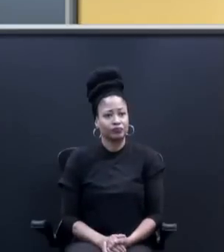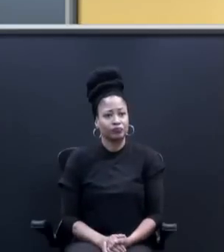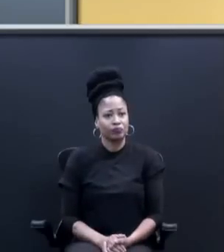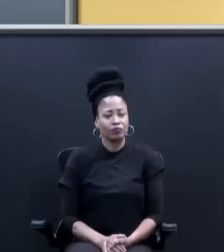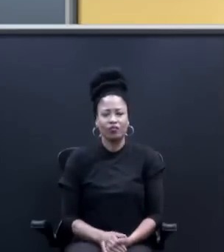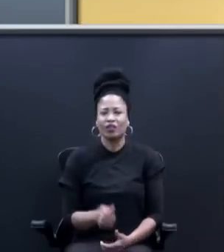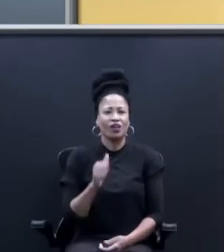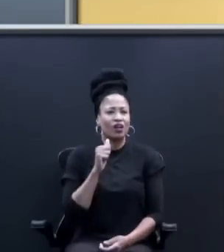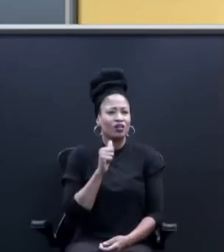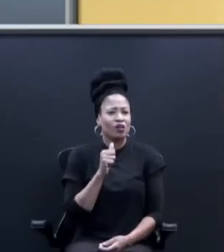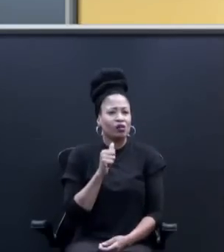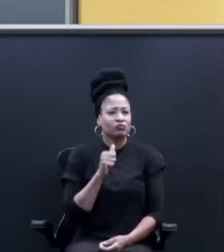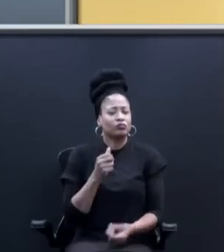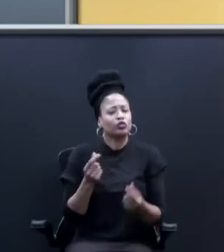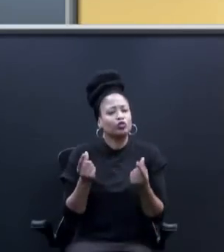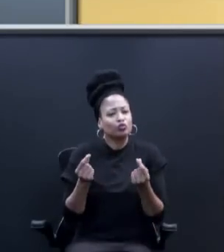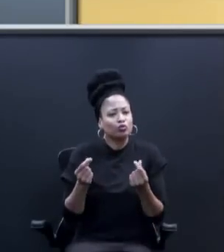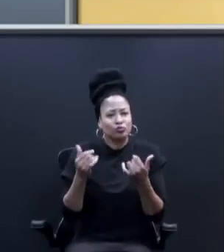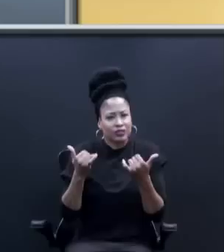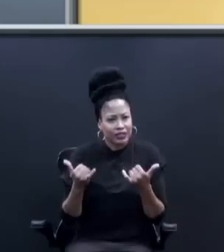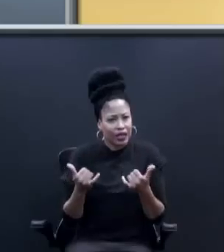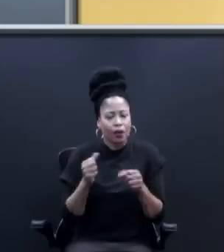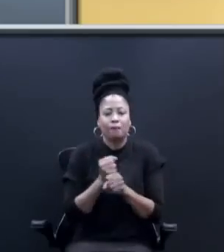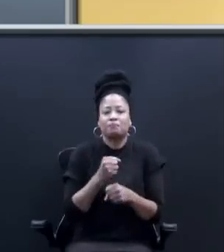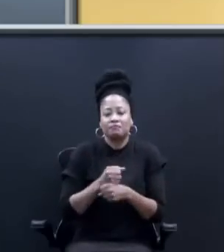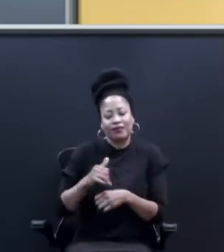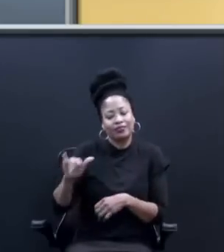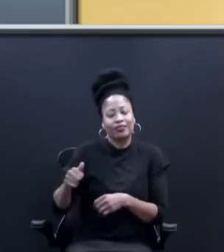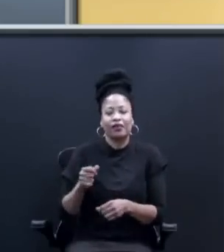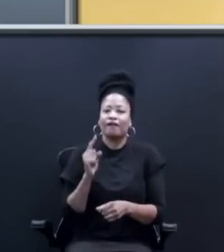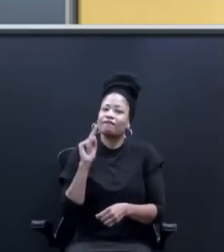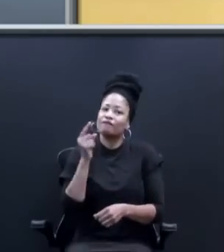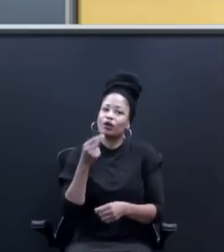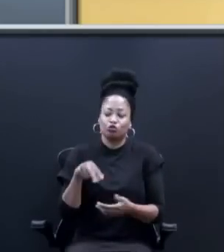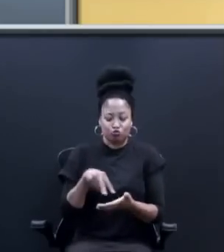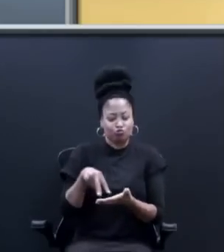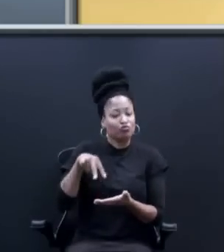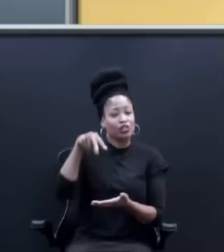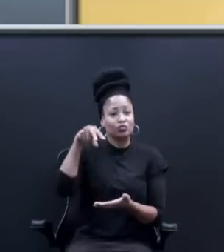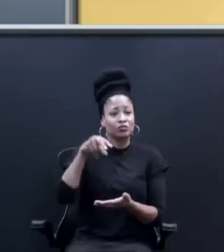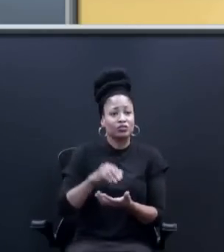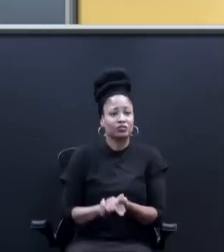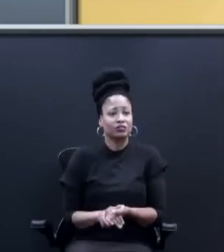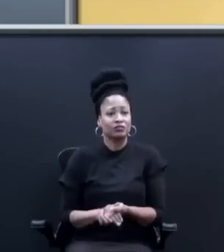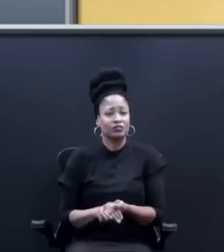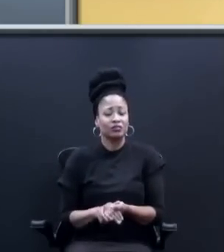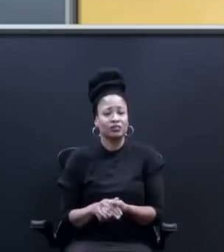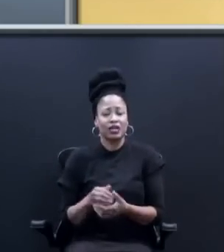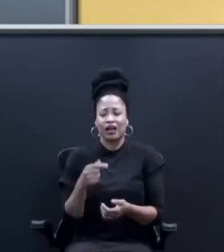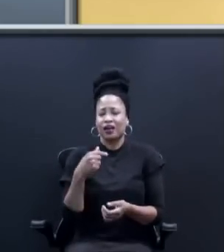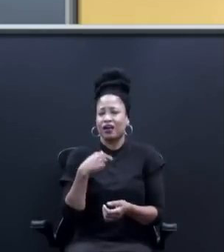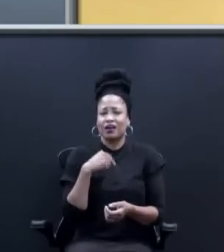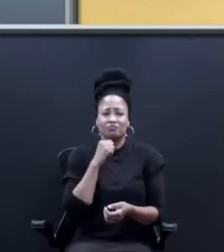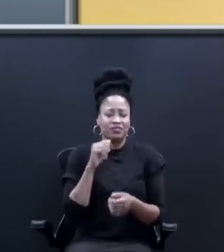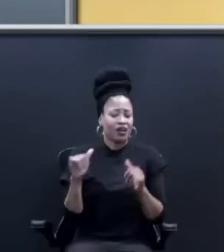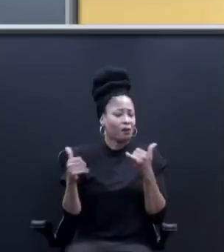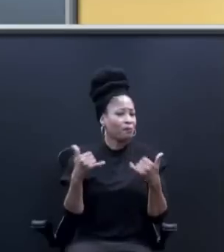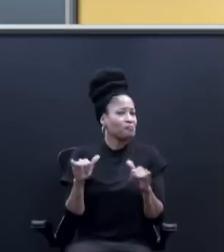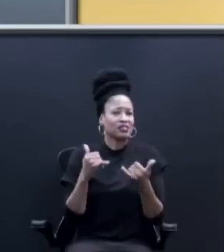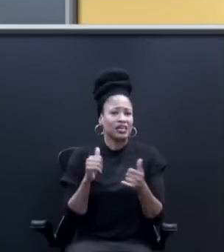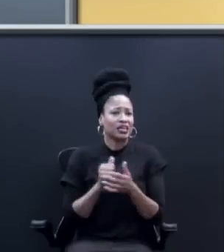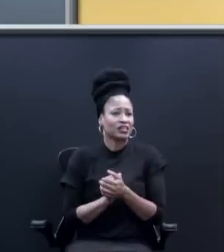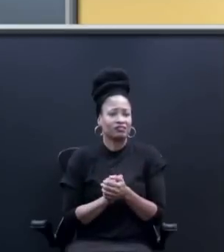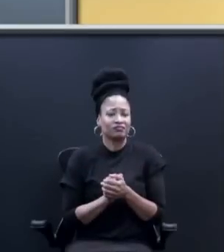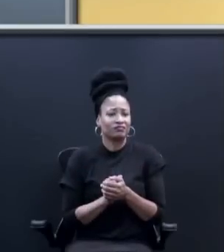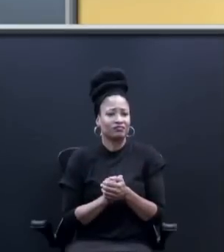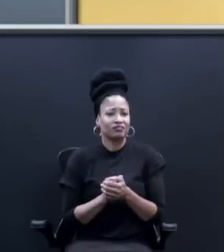that first resurrection? I don't need to play Russian roulette with your eternal life.